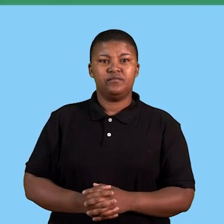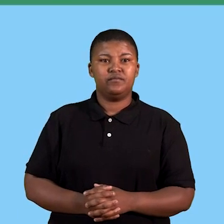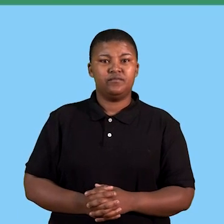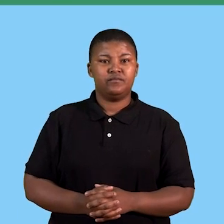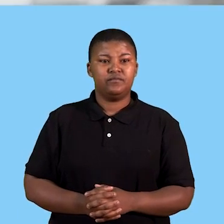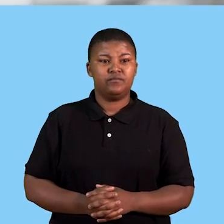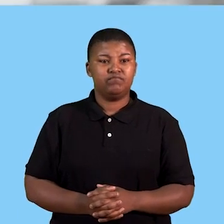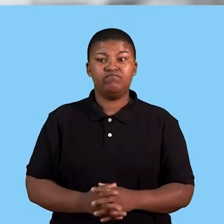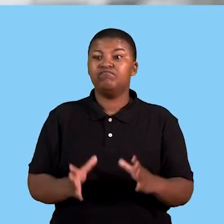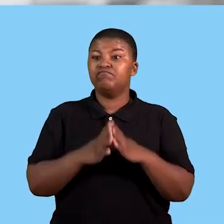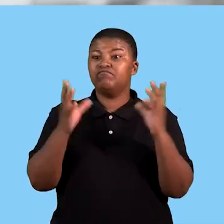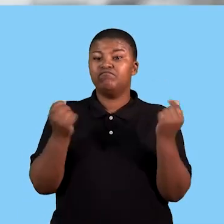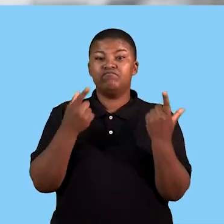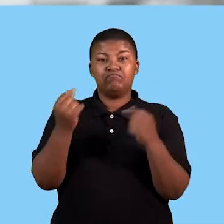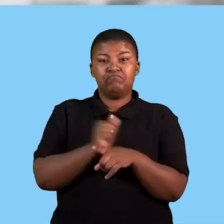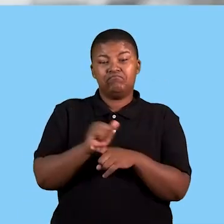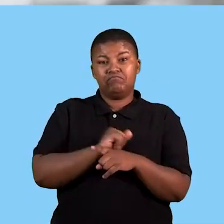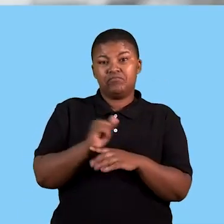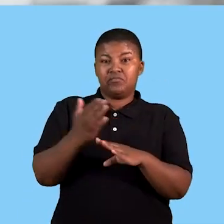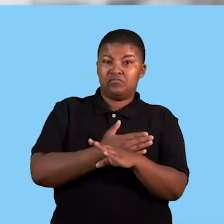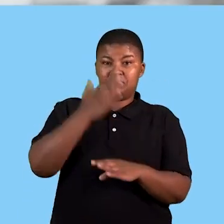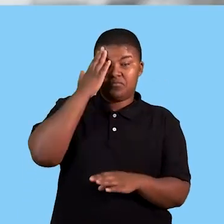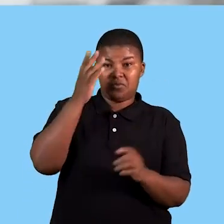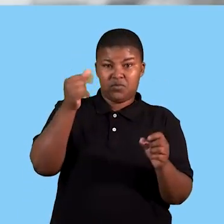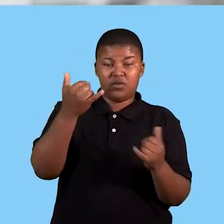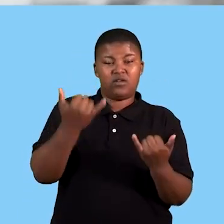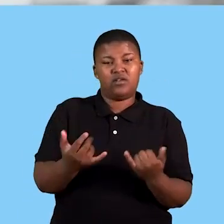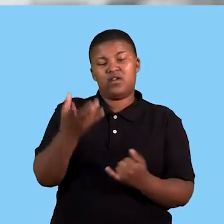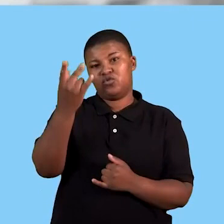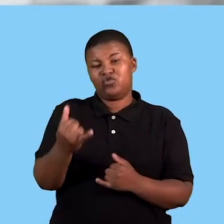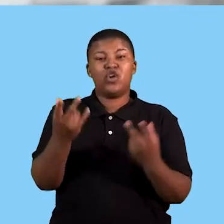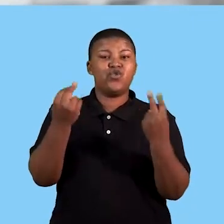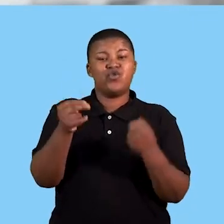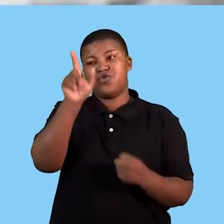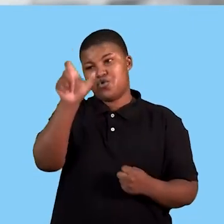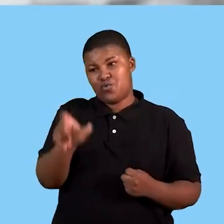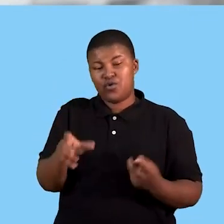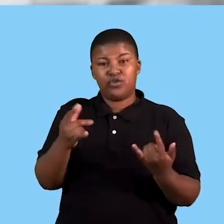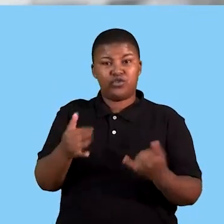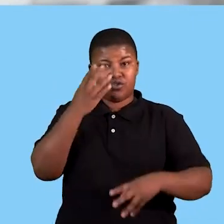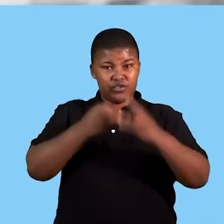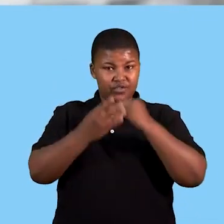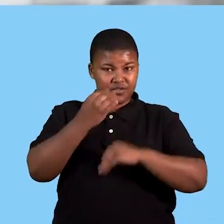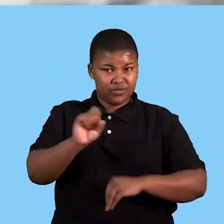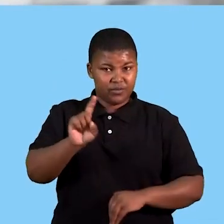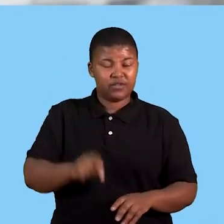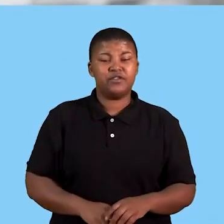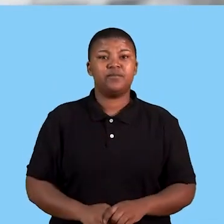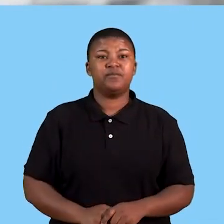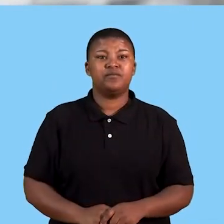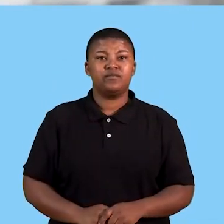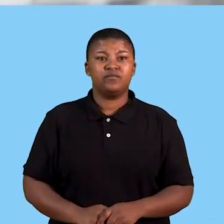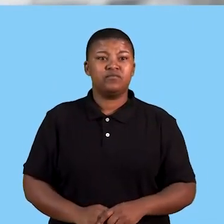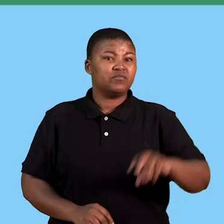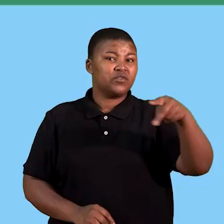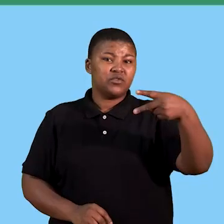So after we have exercised or practiced our pre-knowledge, let's take a look at our new words for today's lesson. So